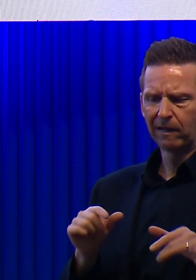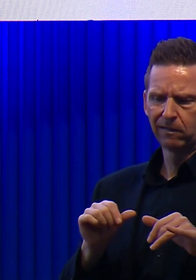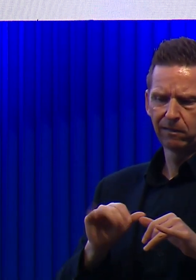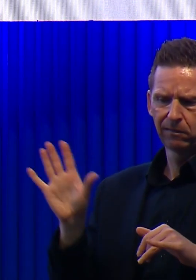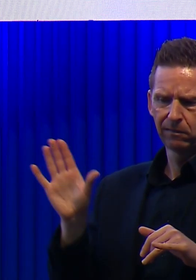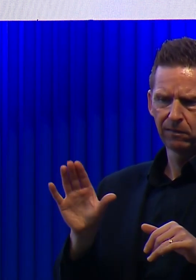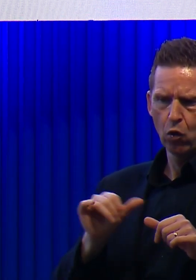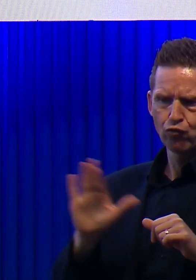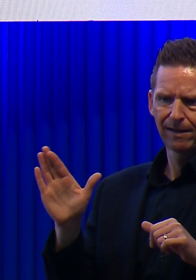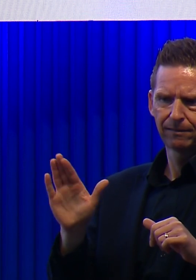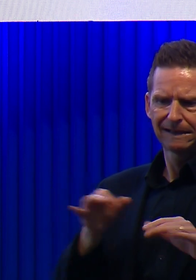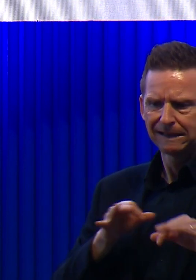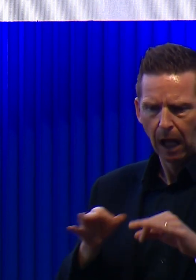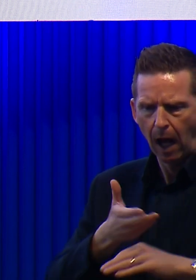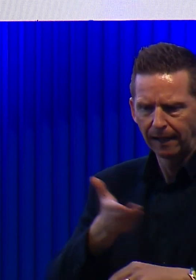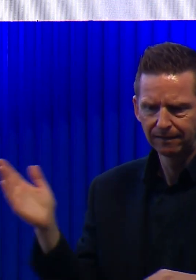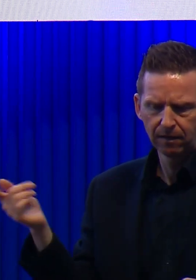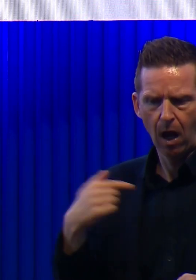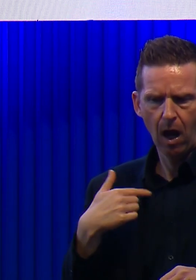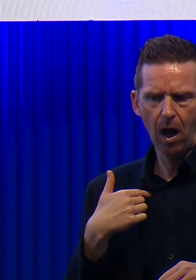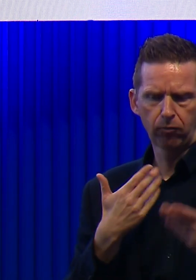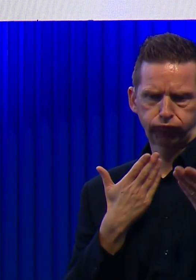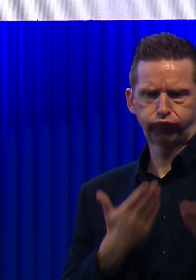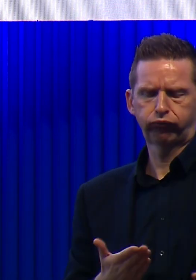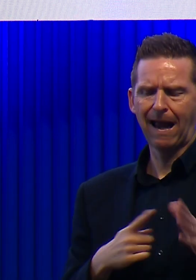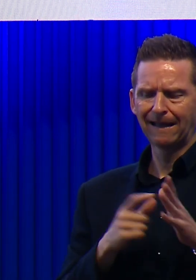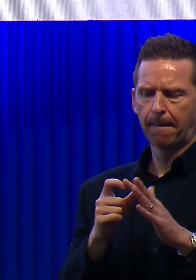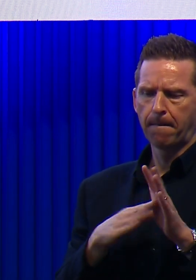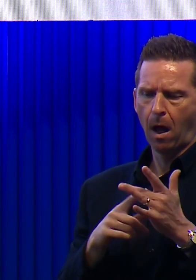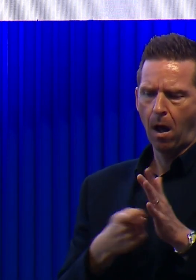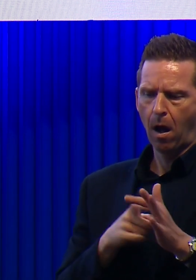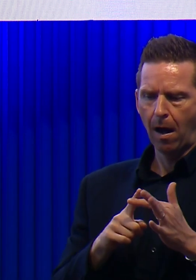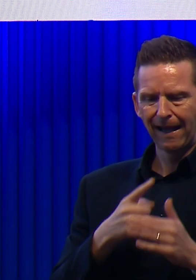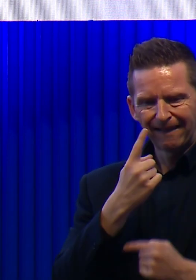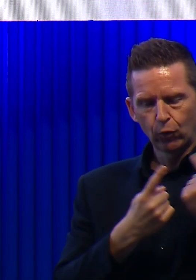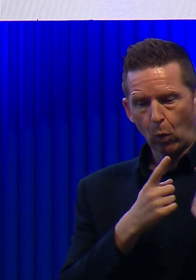was relevant to mention that over here because,